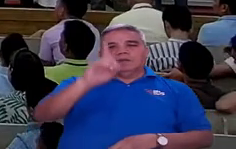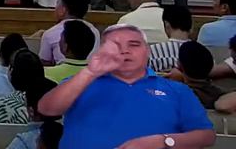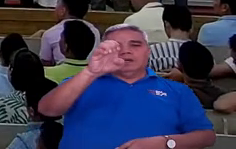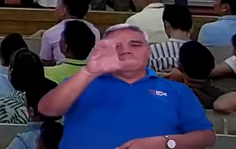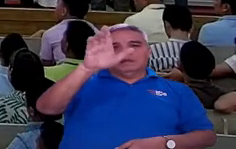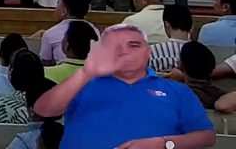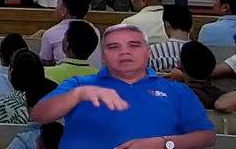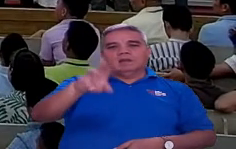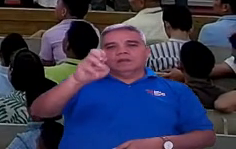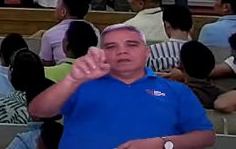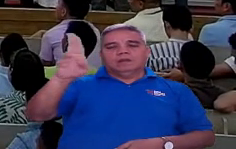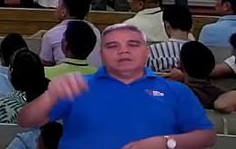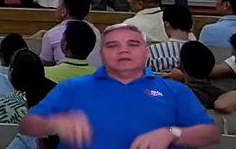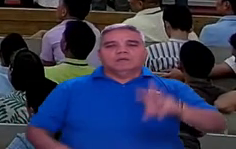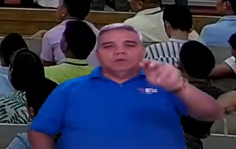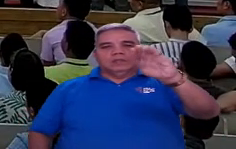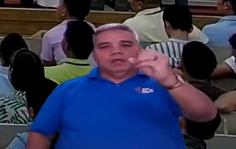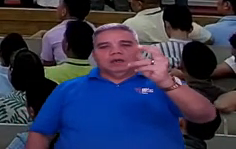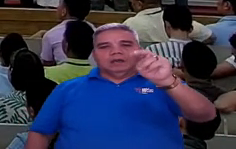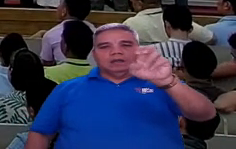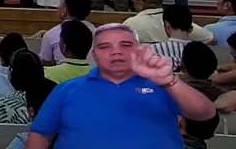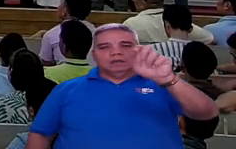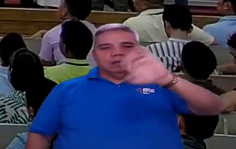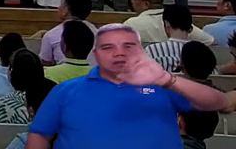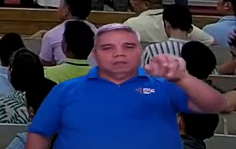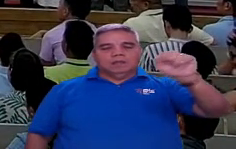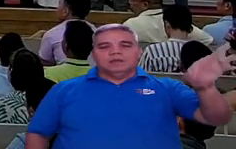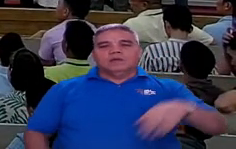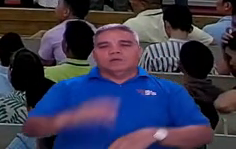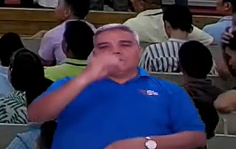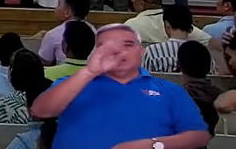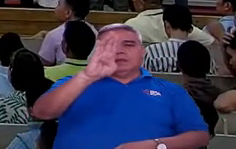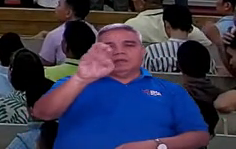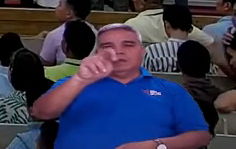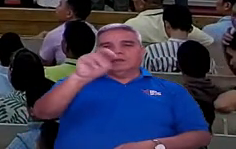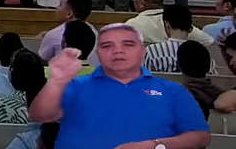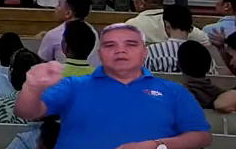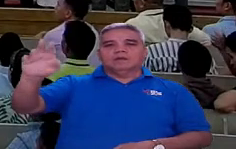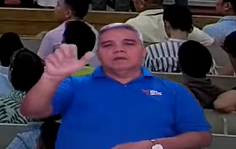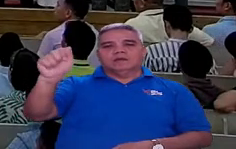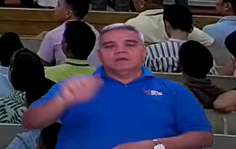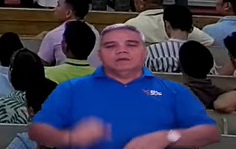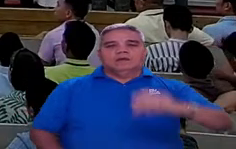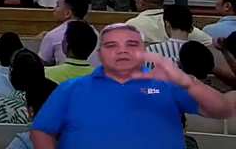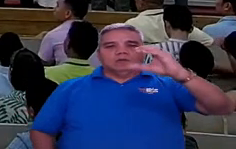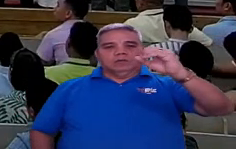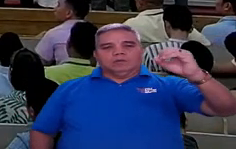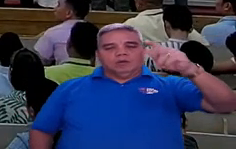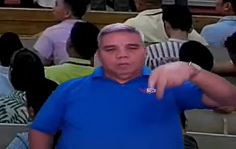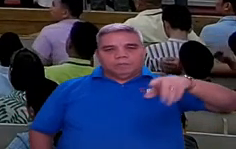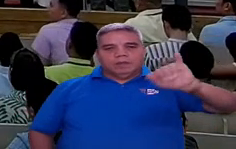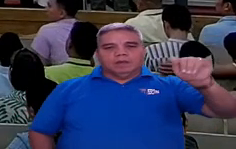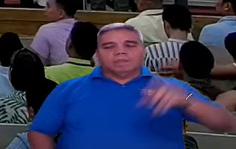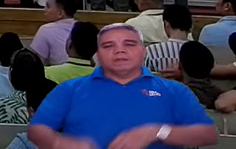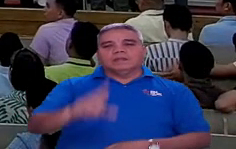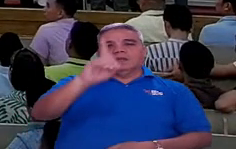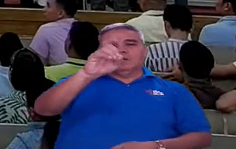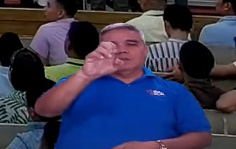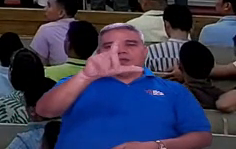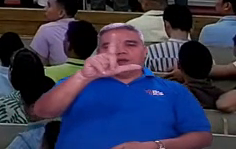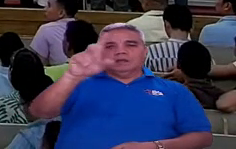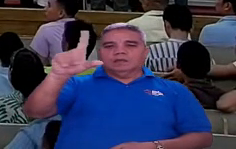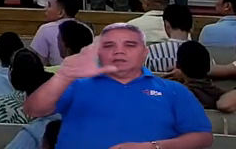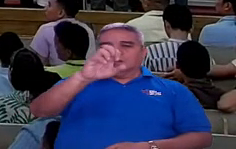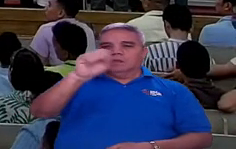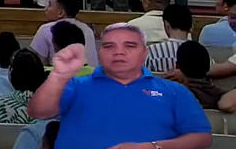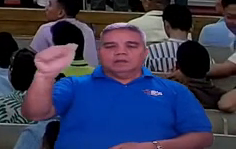Mar, Missionary Mondihar, Missionary Obanya, Missionary Procopia, Missionary Deliosa,